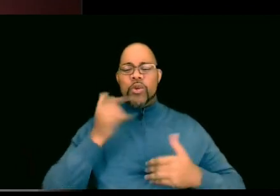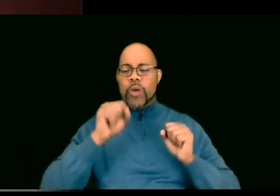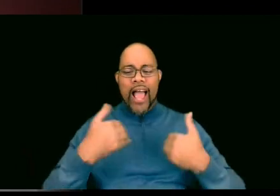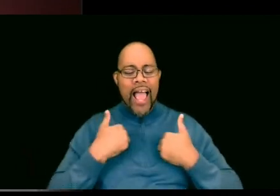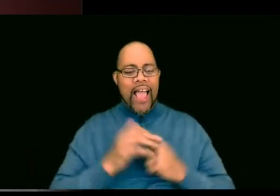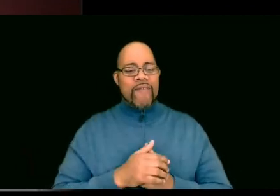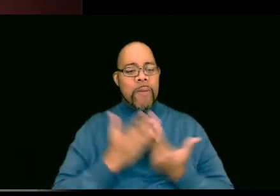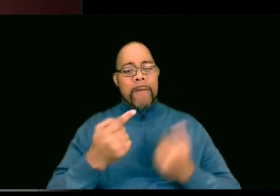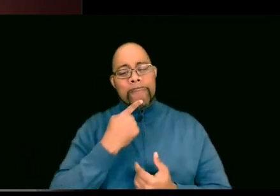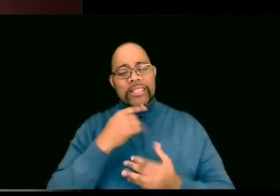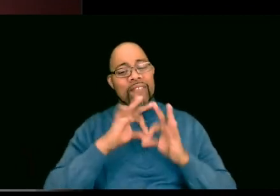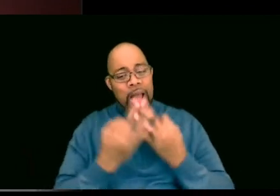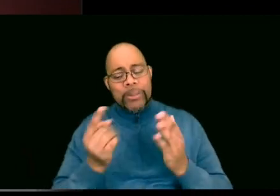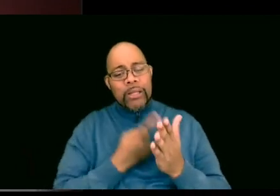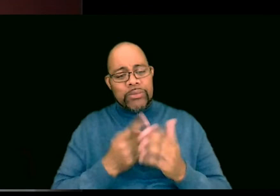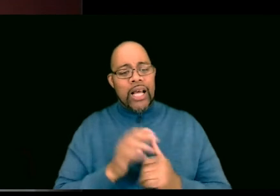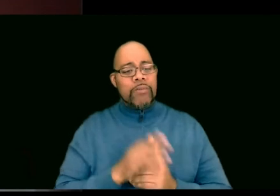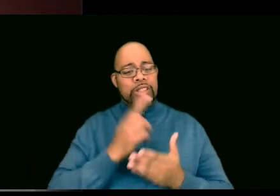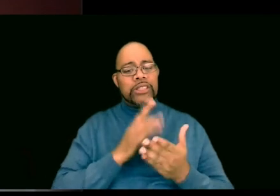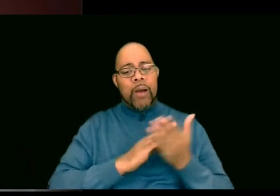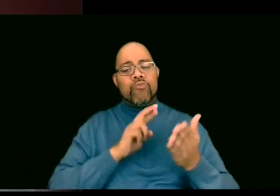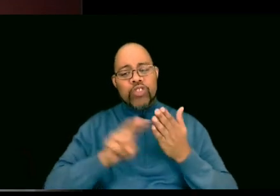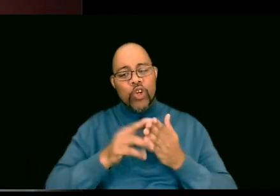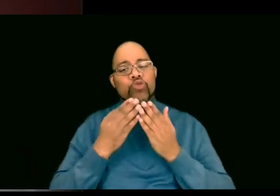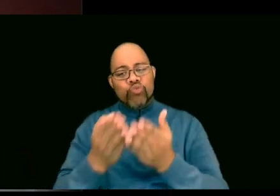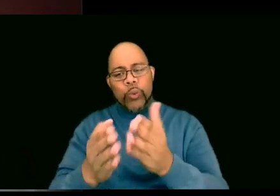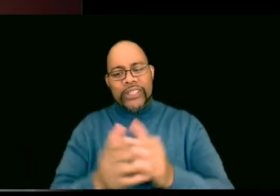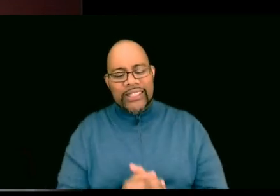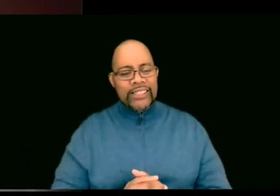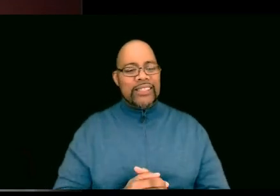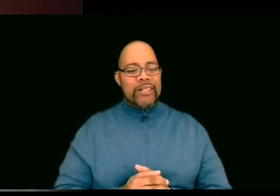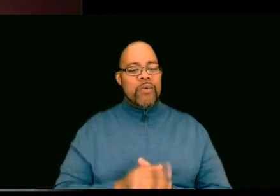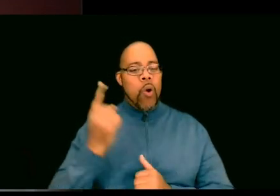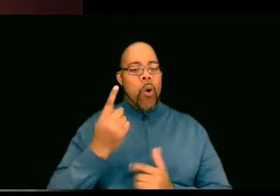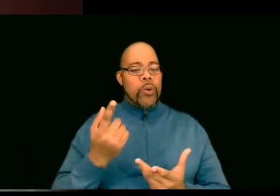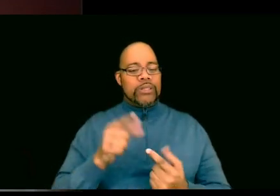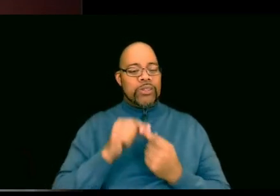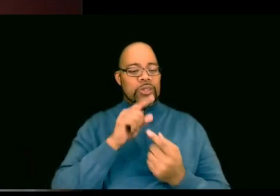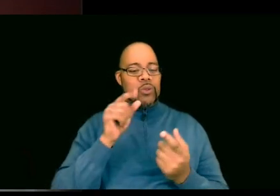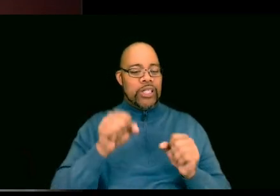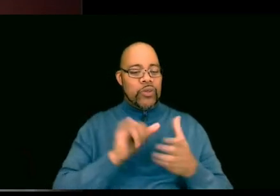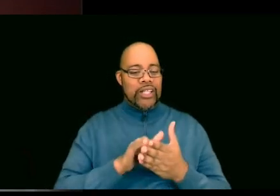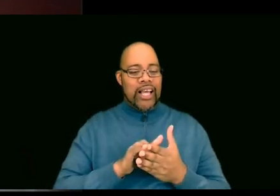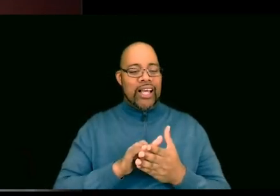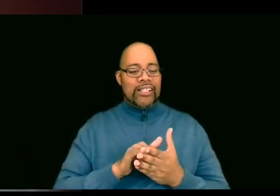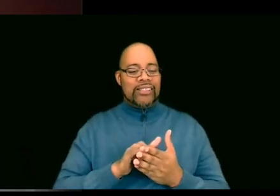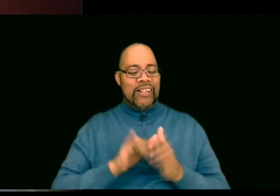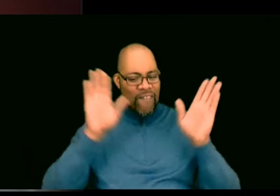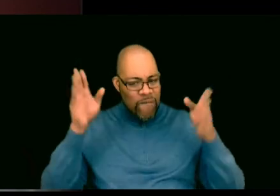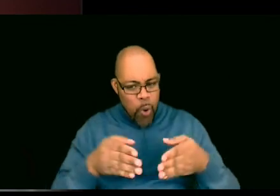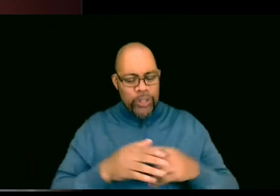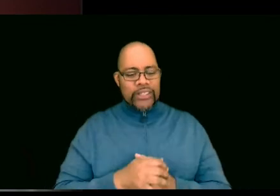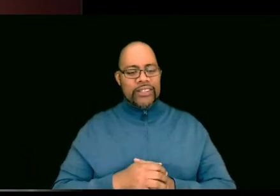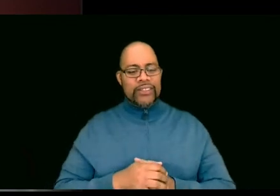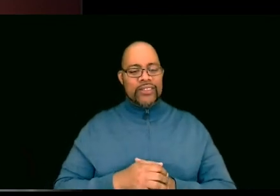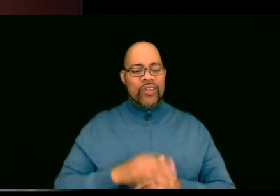feelings you can have. Although, you know, you may miss your family sometimes on research cruises and things like that. I feel like it's always special. You can really just, you know, dial in and really